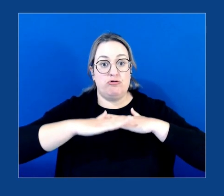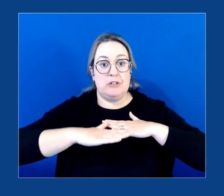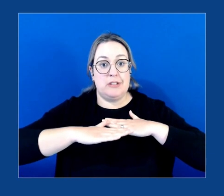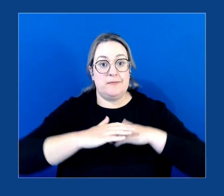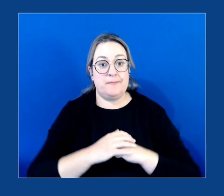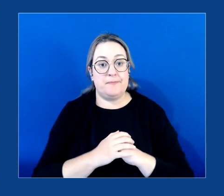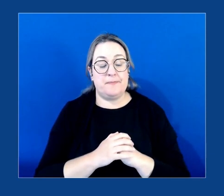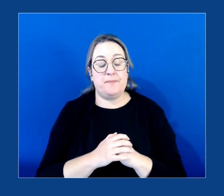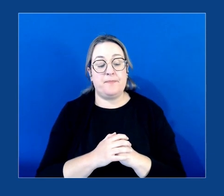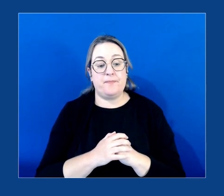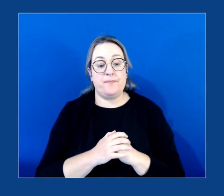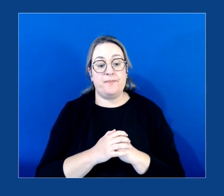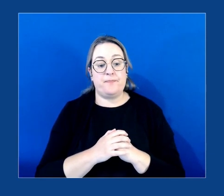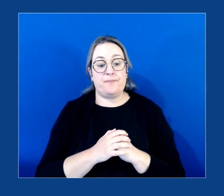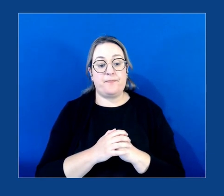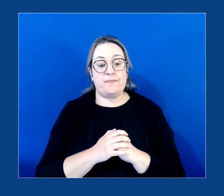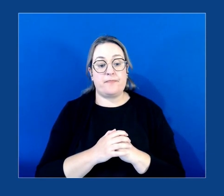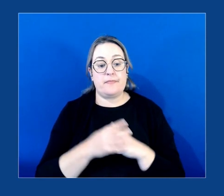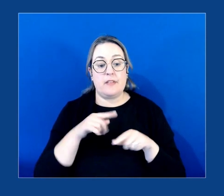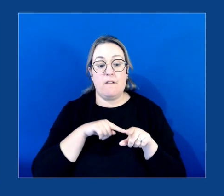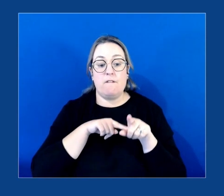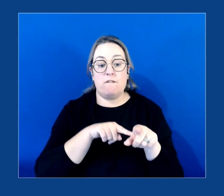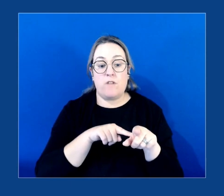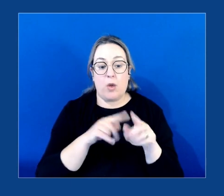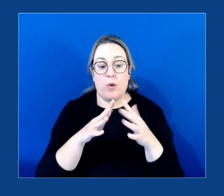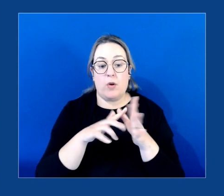based on Walbury worldview.